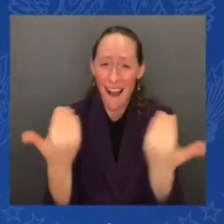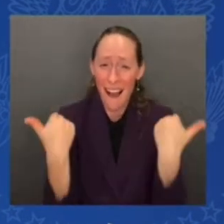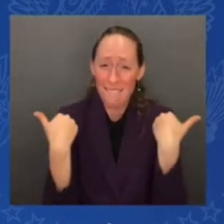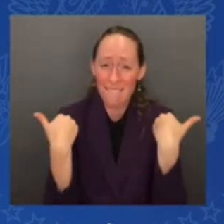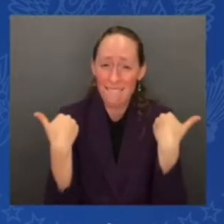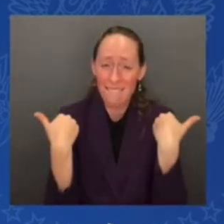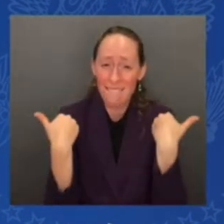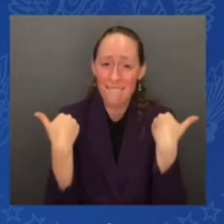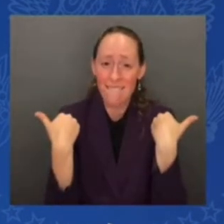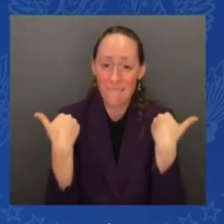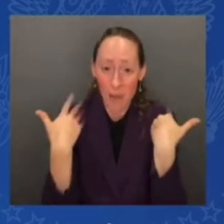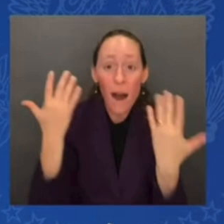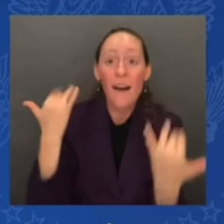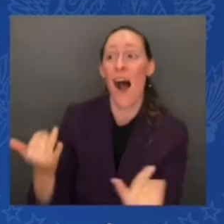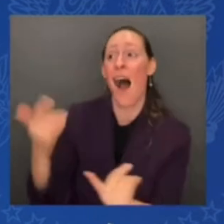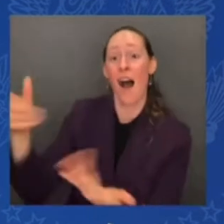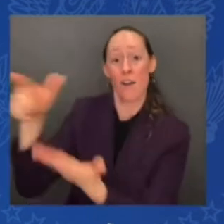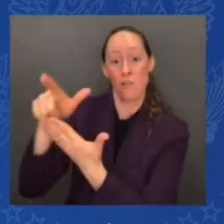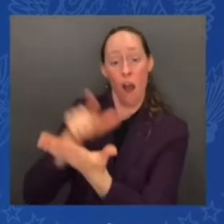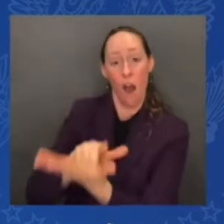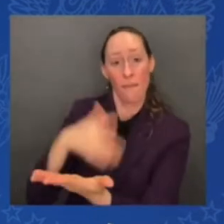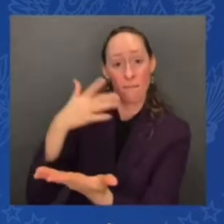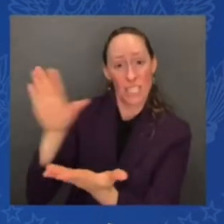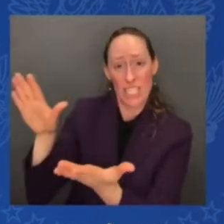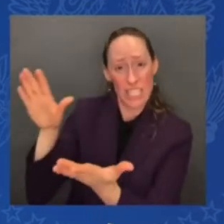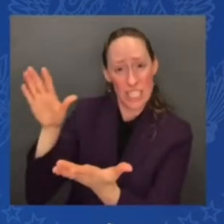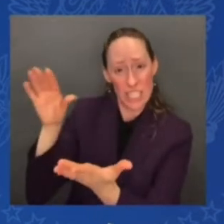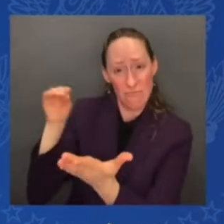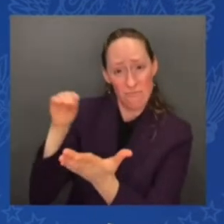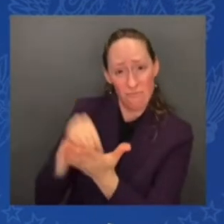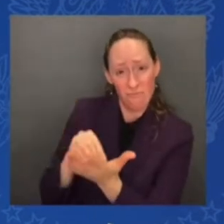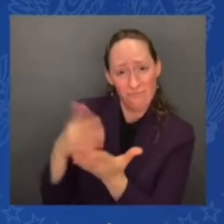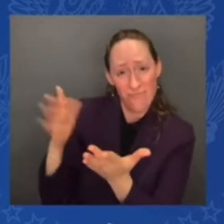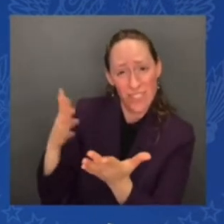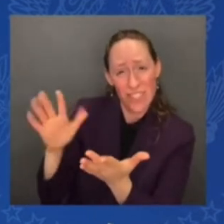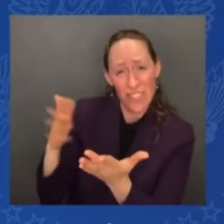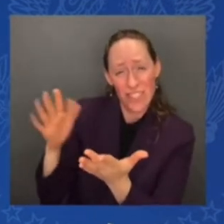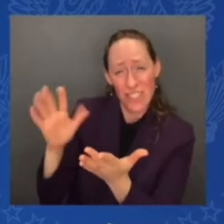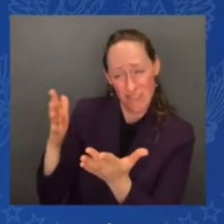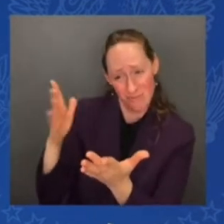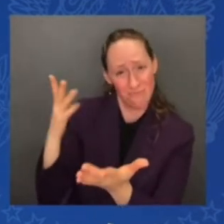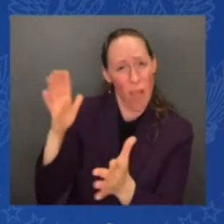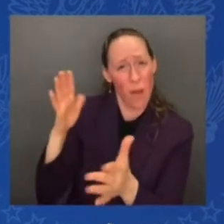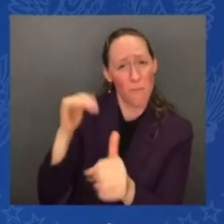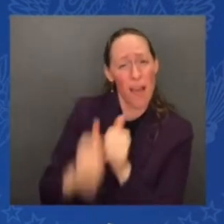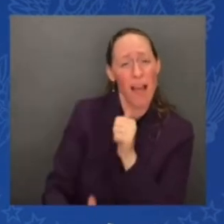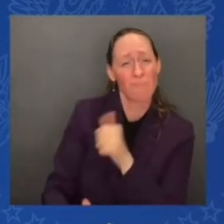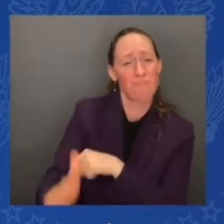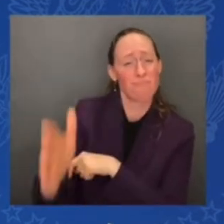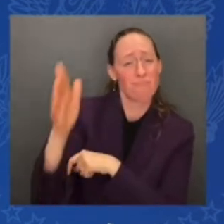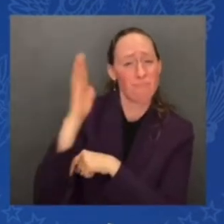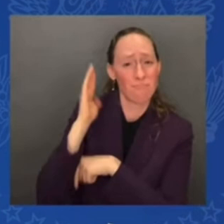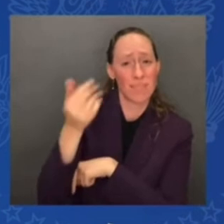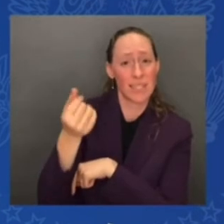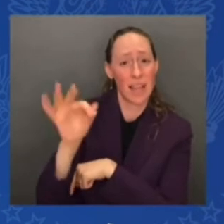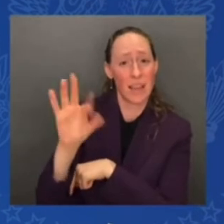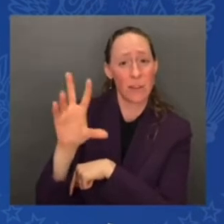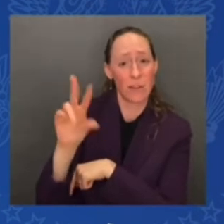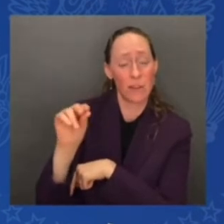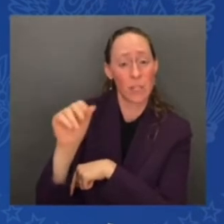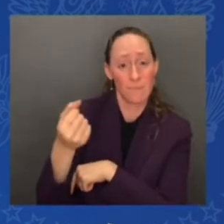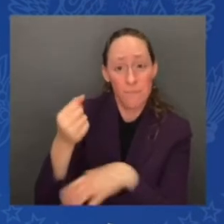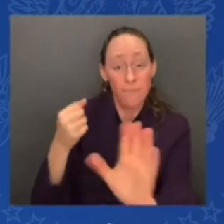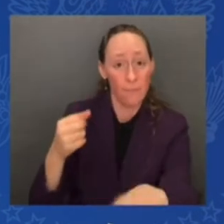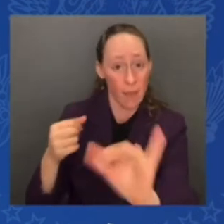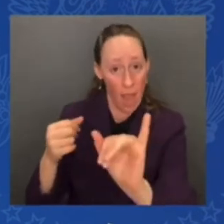that Congress sends me to spend, I can insist that it all be spent on American